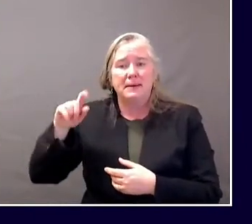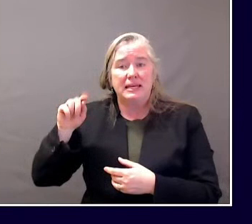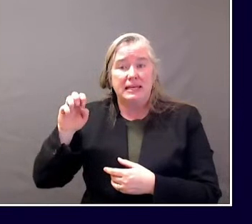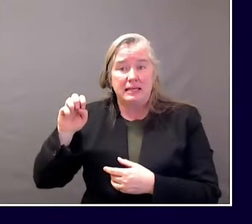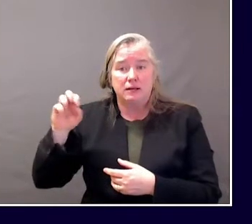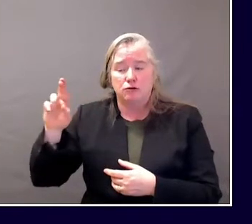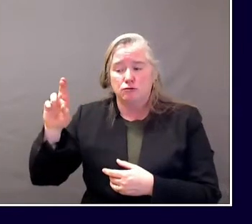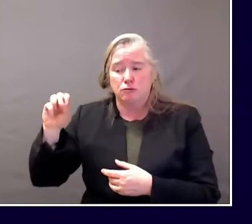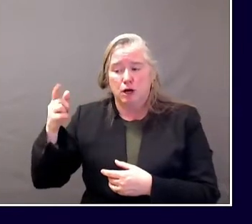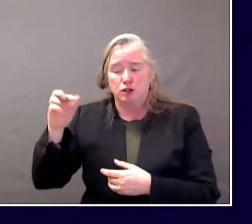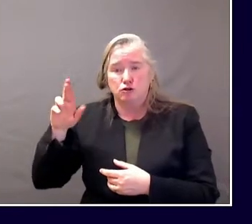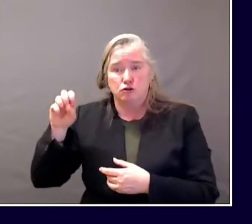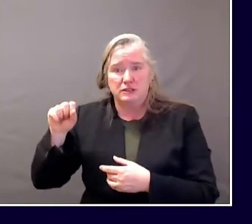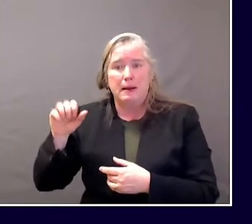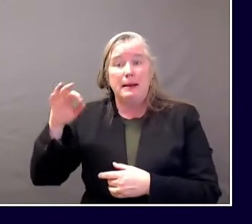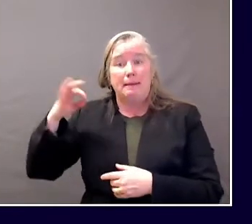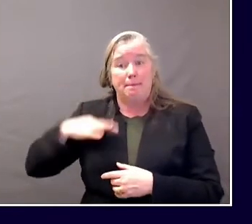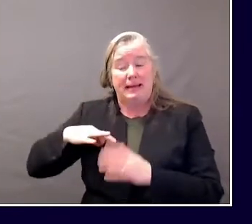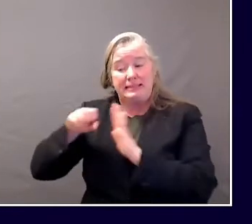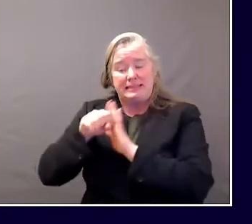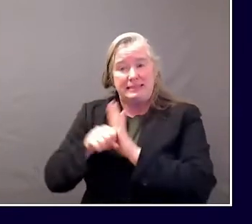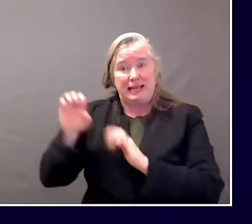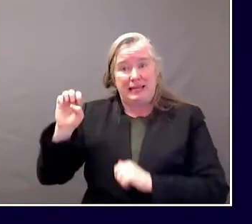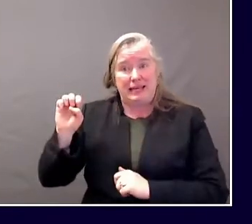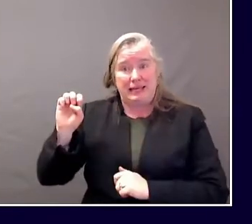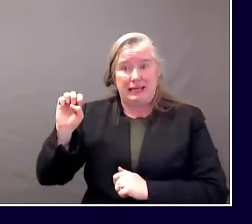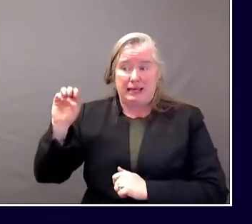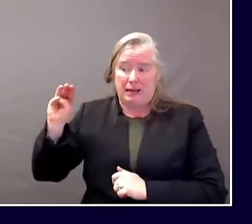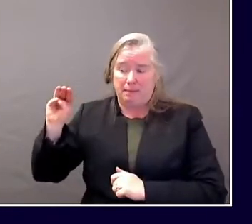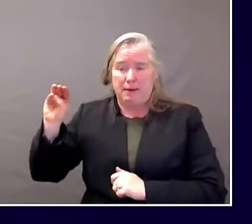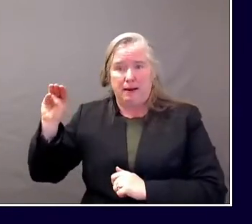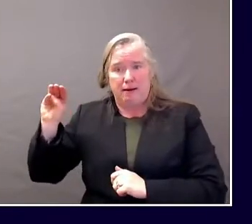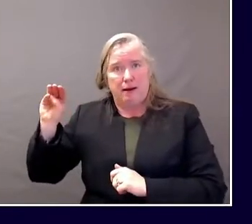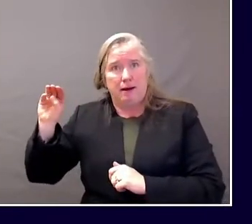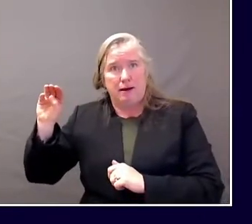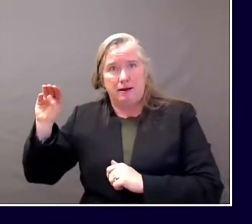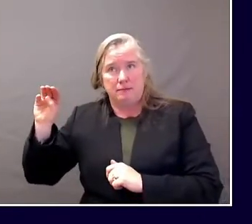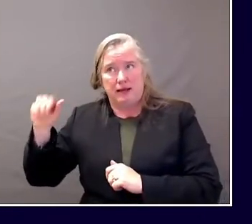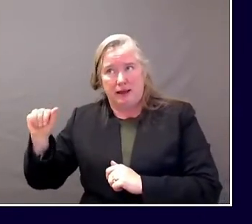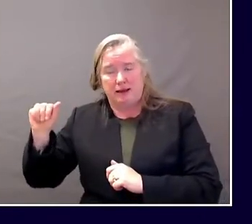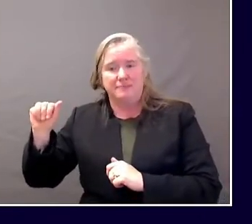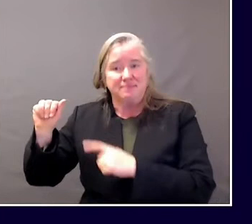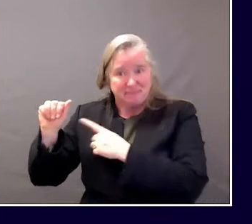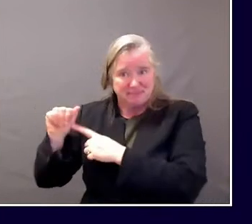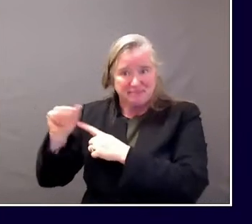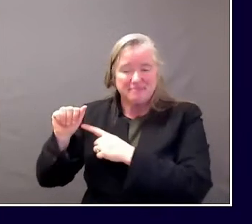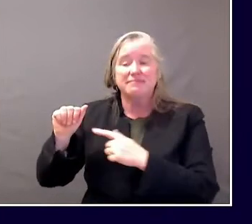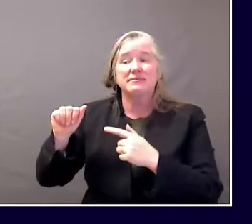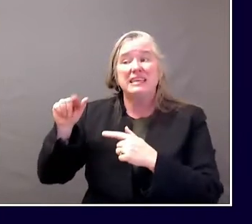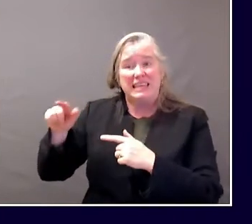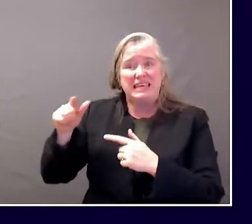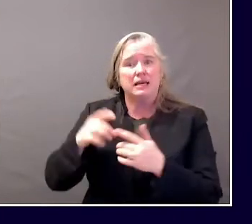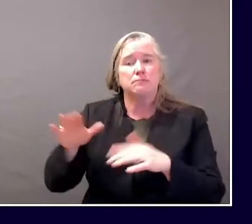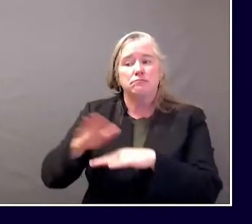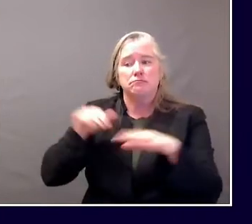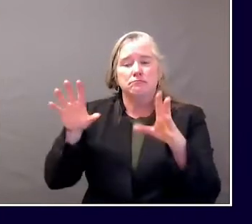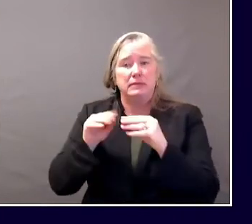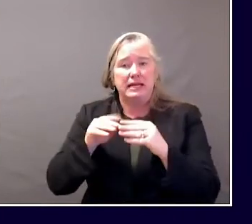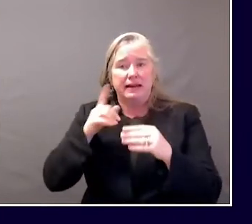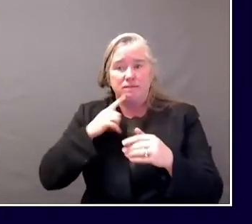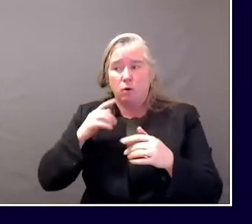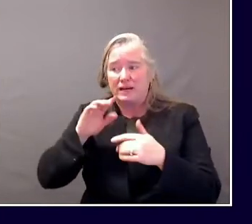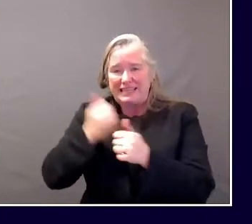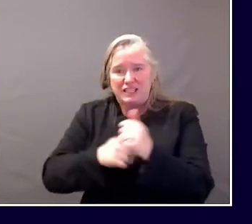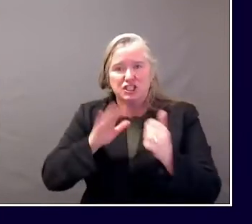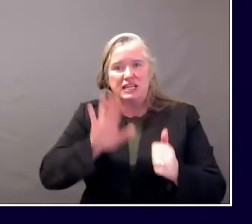Management Association and I briefed county-level emergency managers across the state on where we are with respect to